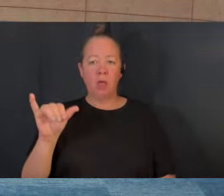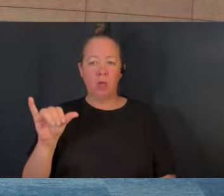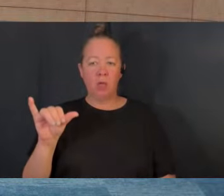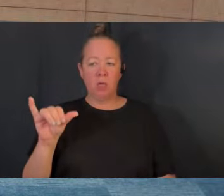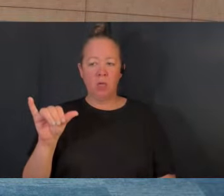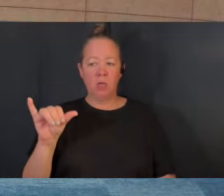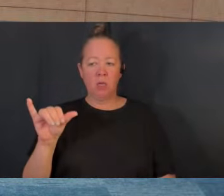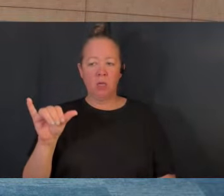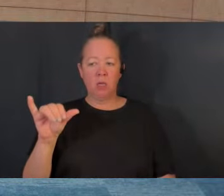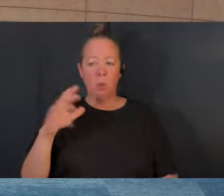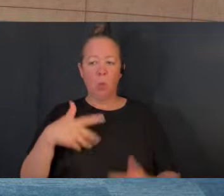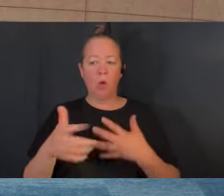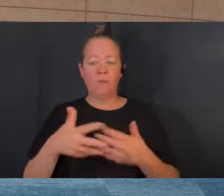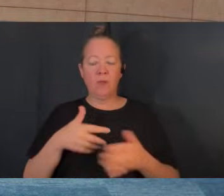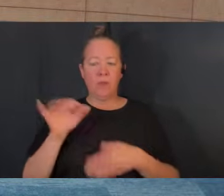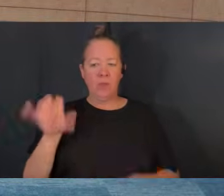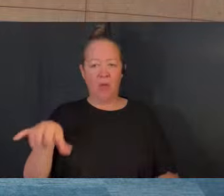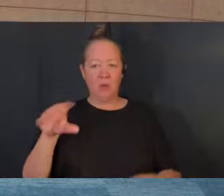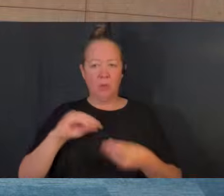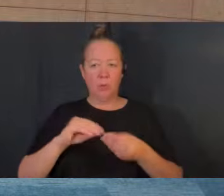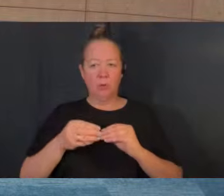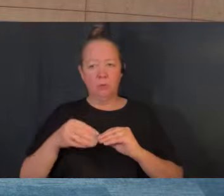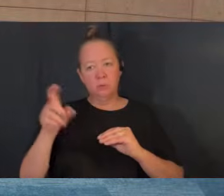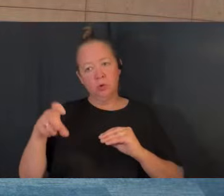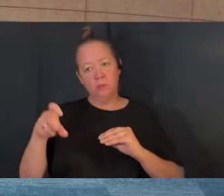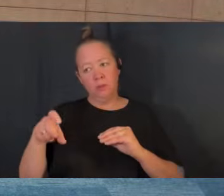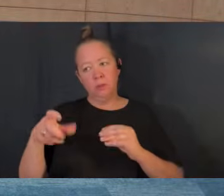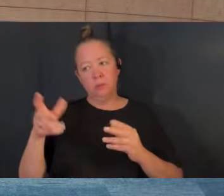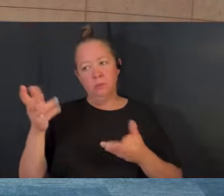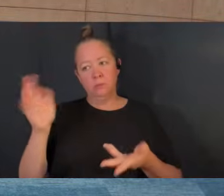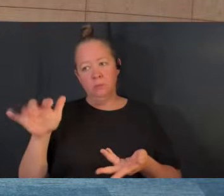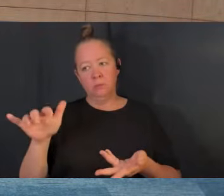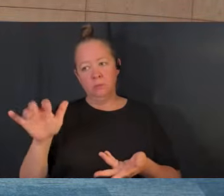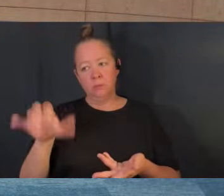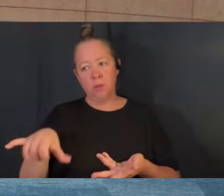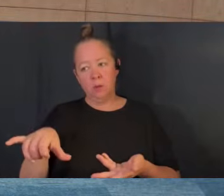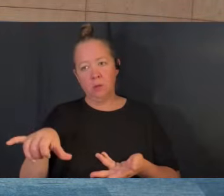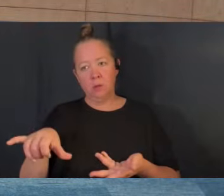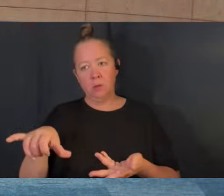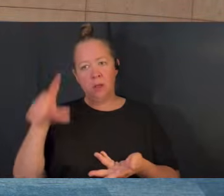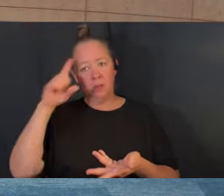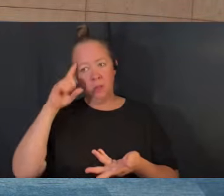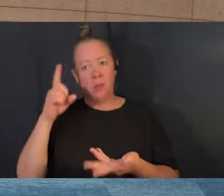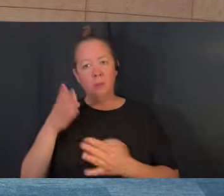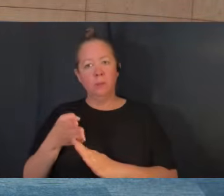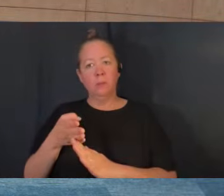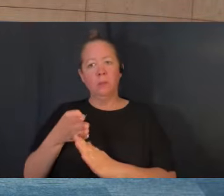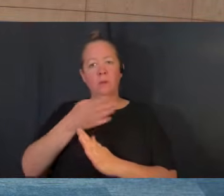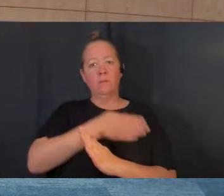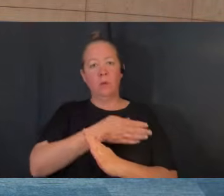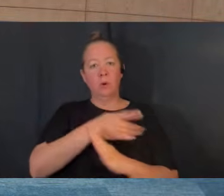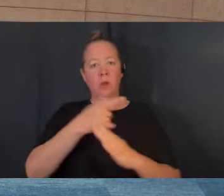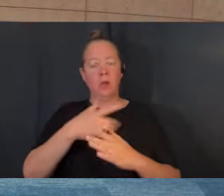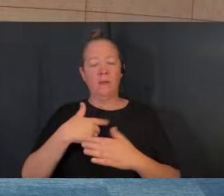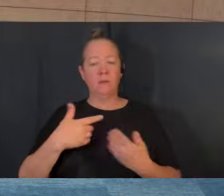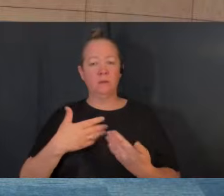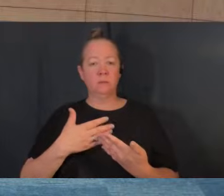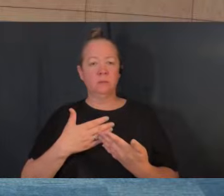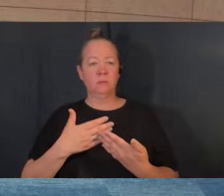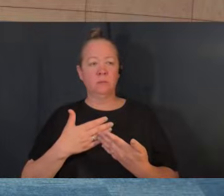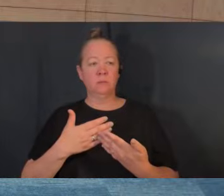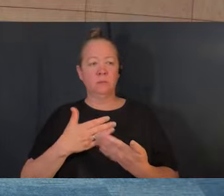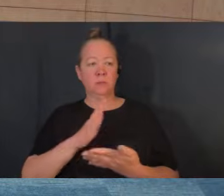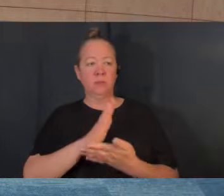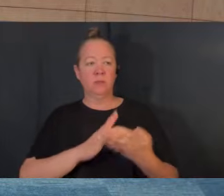the number. Because before, I think there was some citizens of Cheverly who were not doing it on the